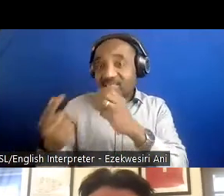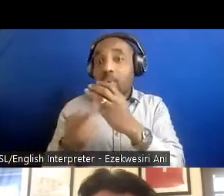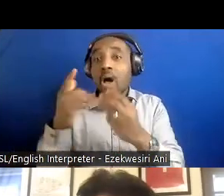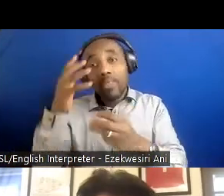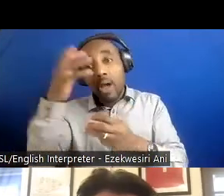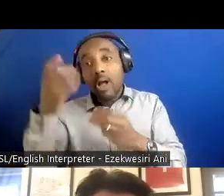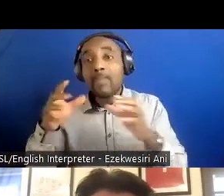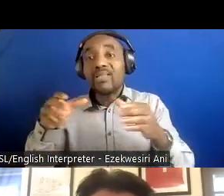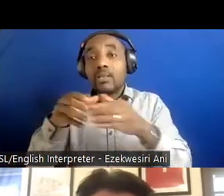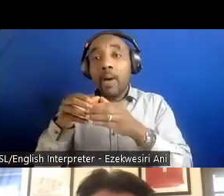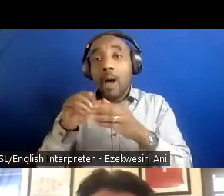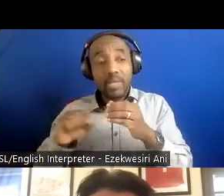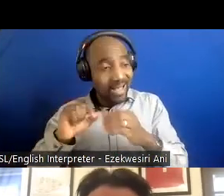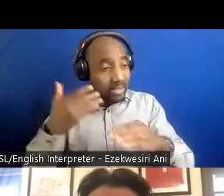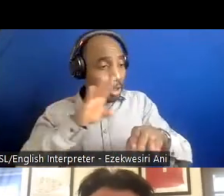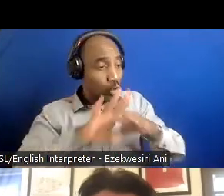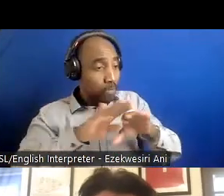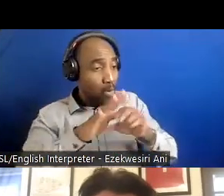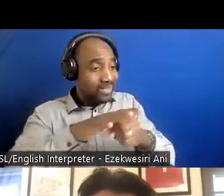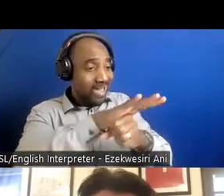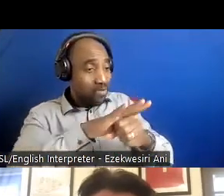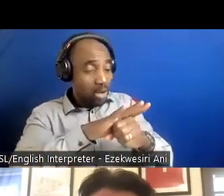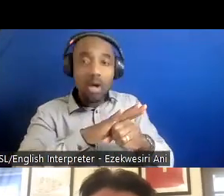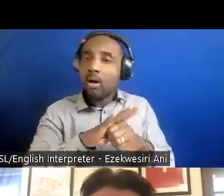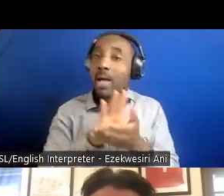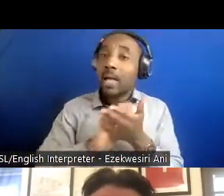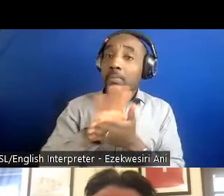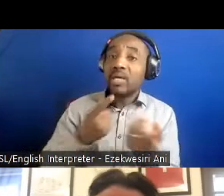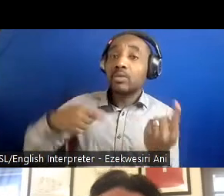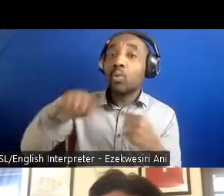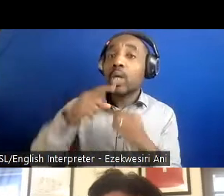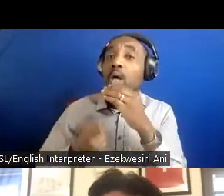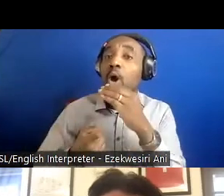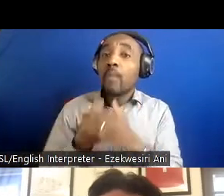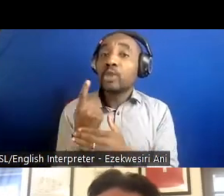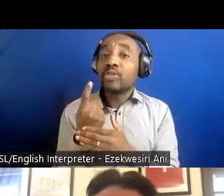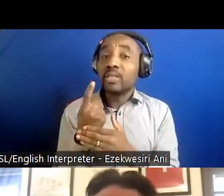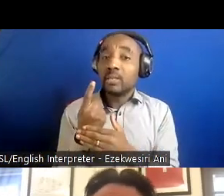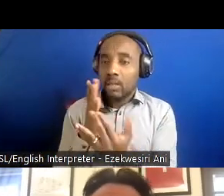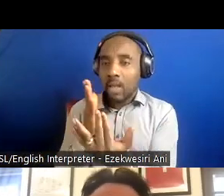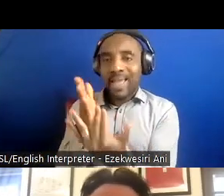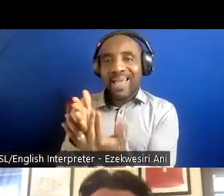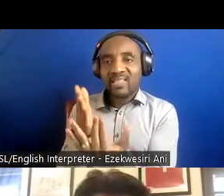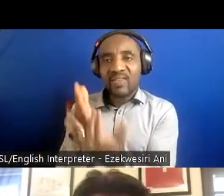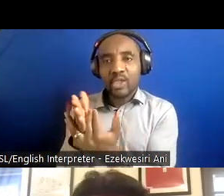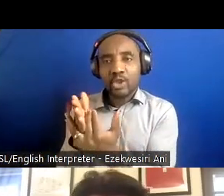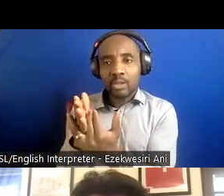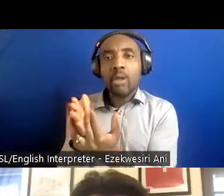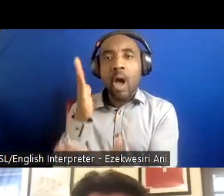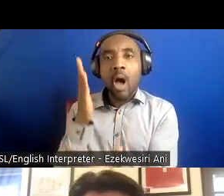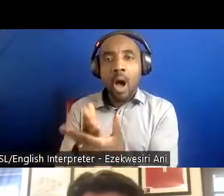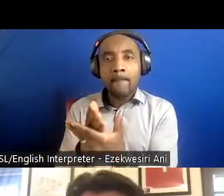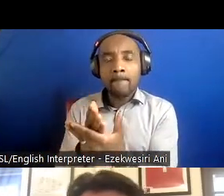departments and the sector, we have the opportunity to ensure that our interventions genuinely increase